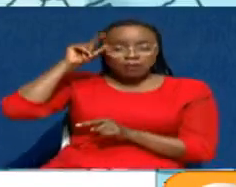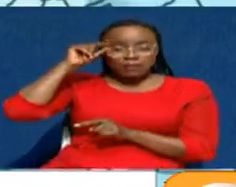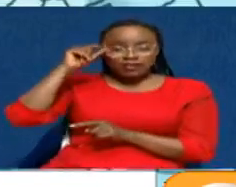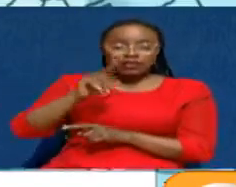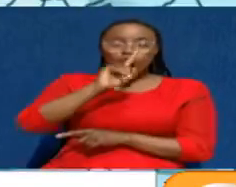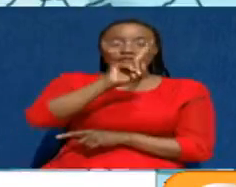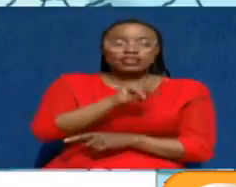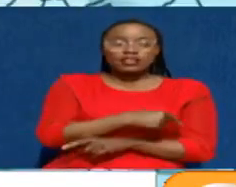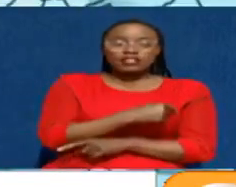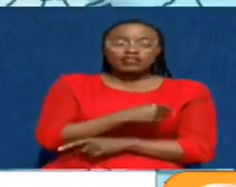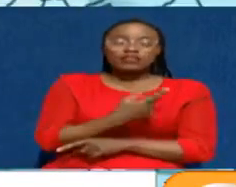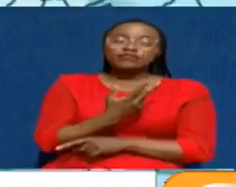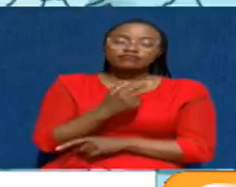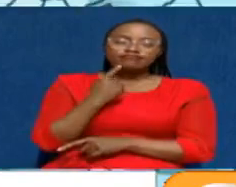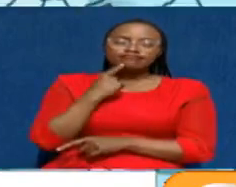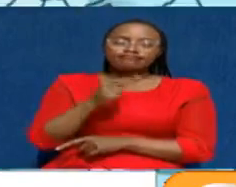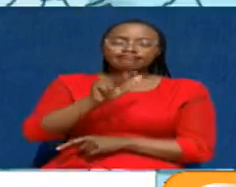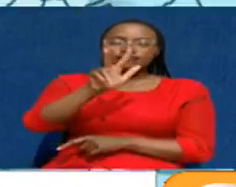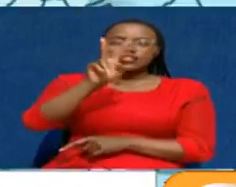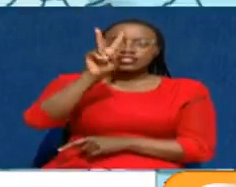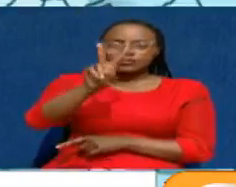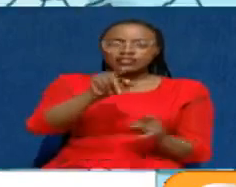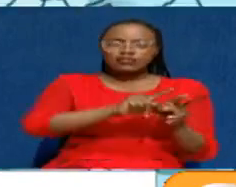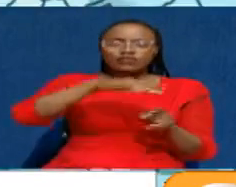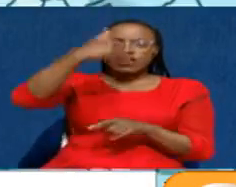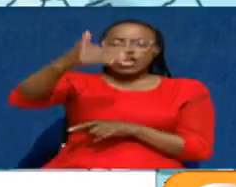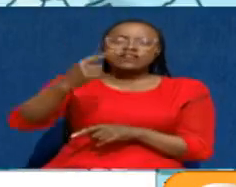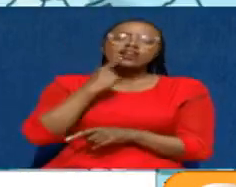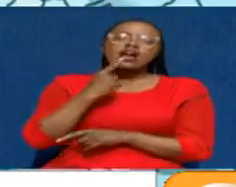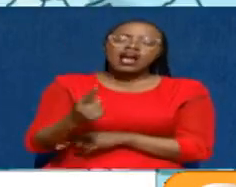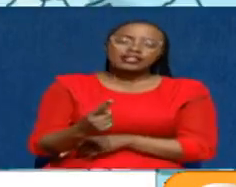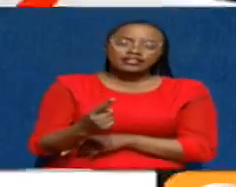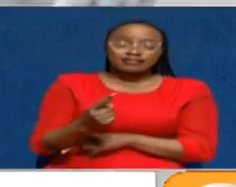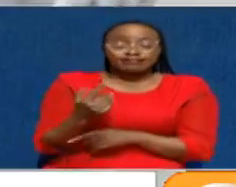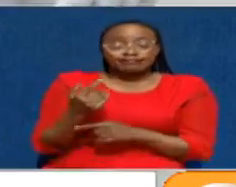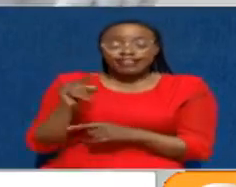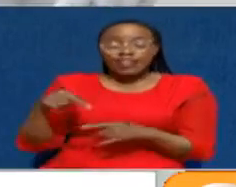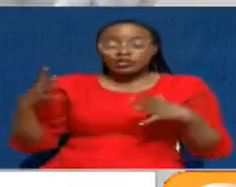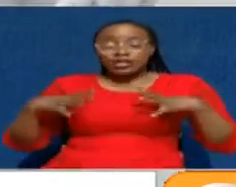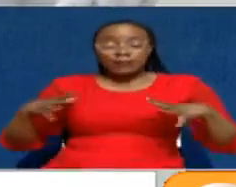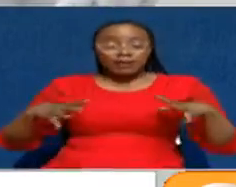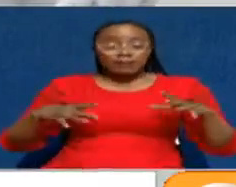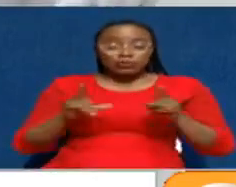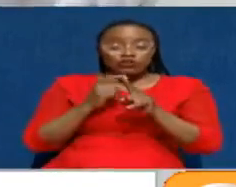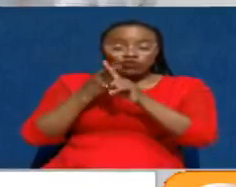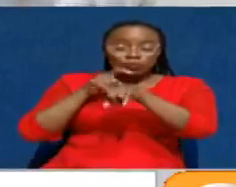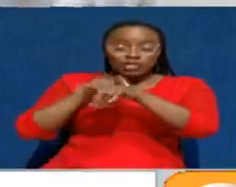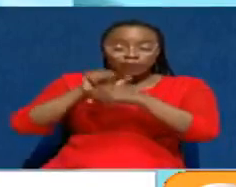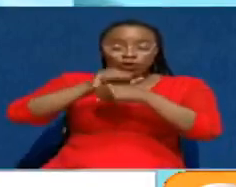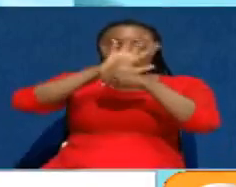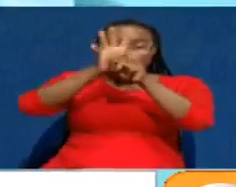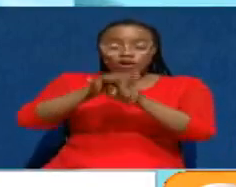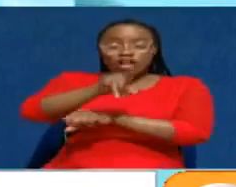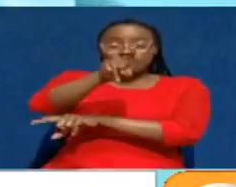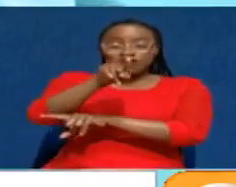at 1,132 cases for every 100,000 people. Since the onset of the COVID-19